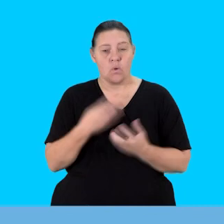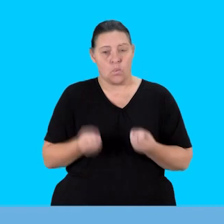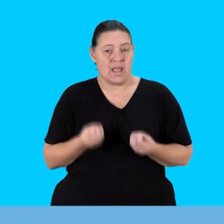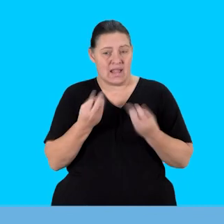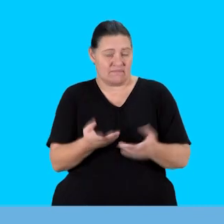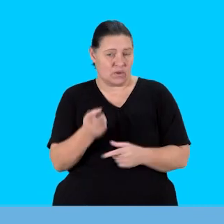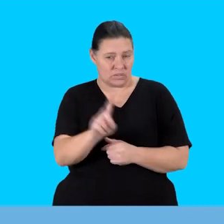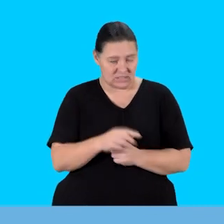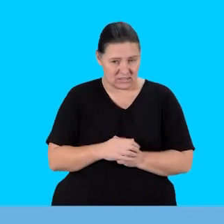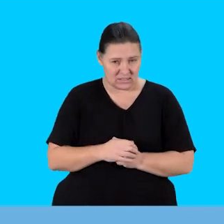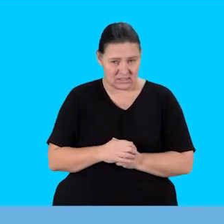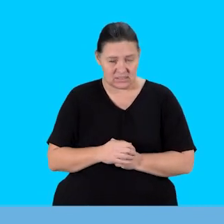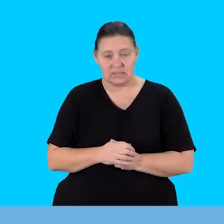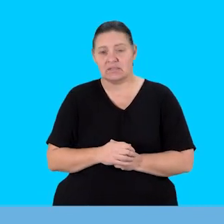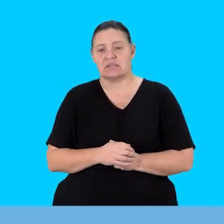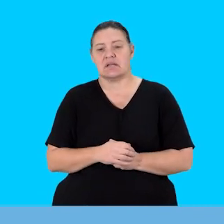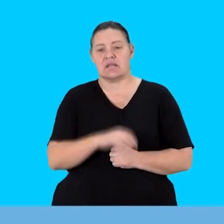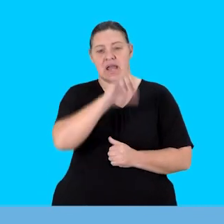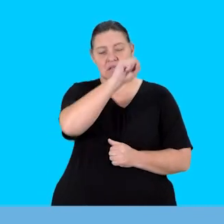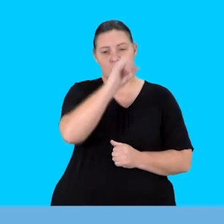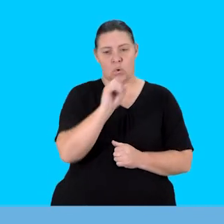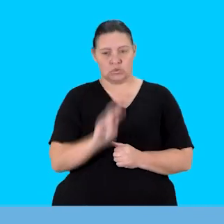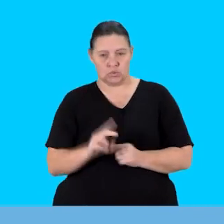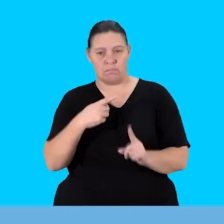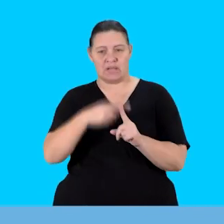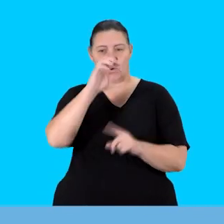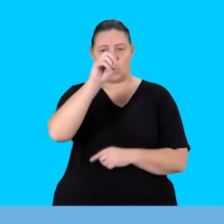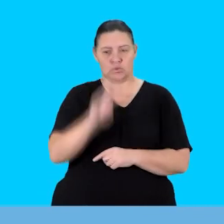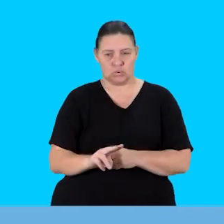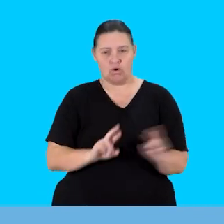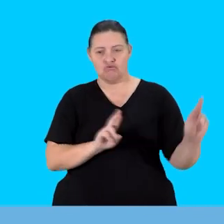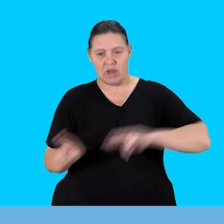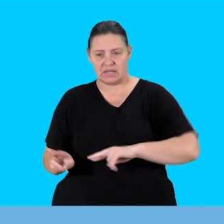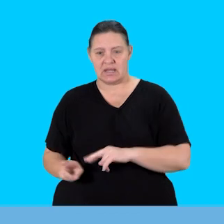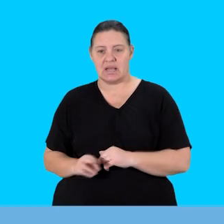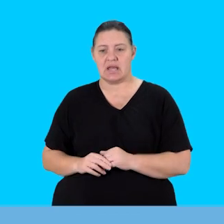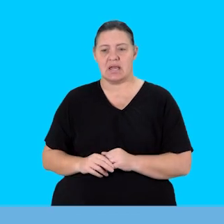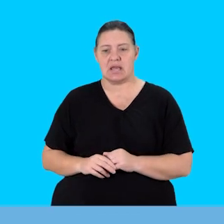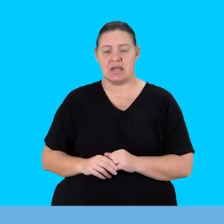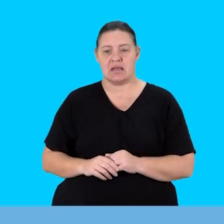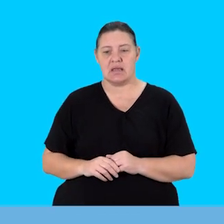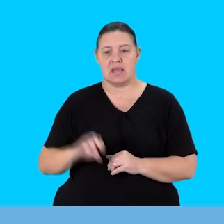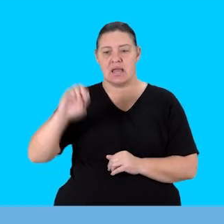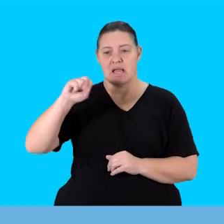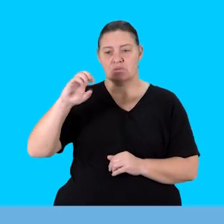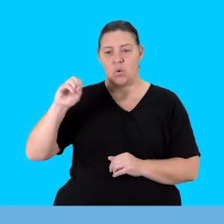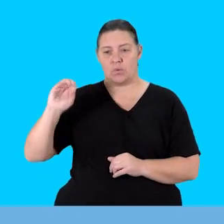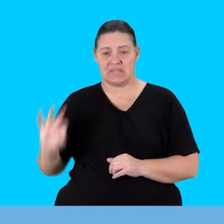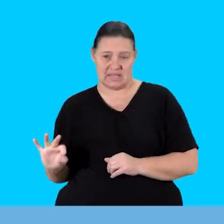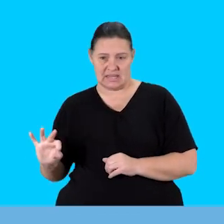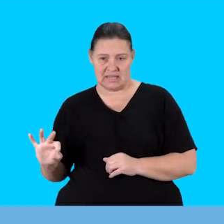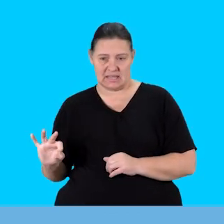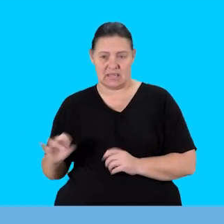We are given that this formula given SO2 plus O2 reacts to form. Remember the arrow says that